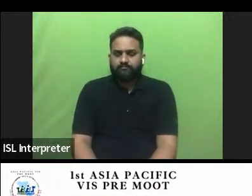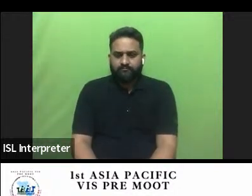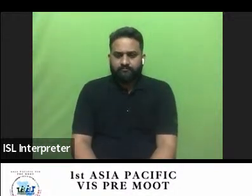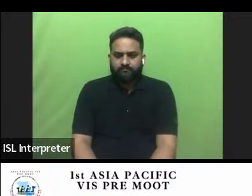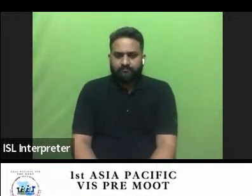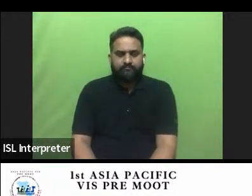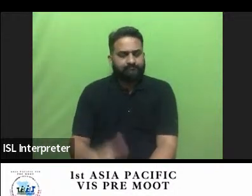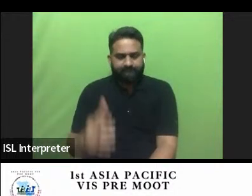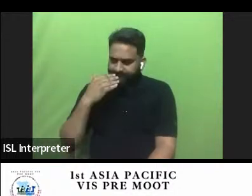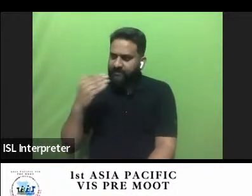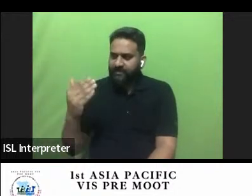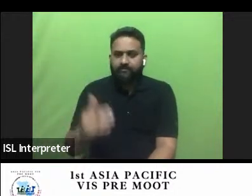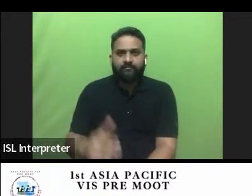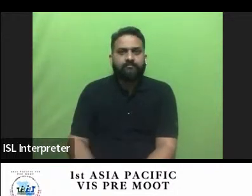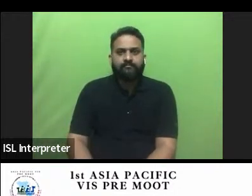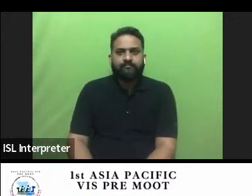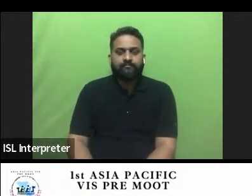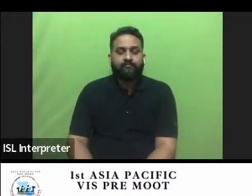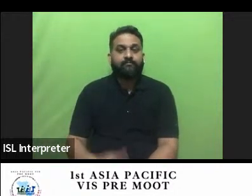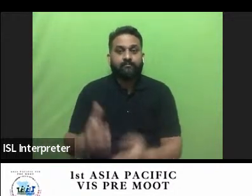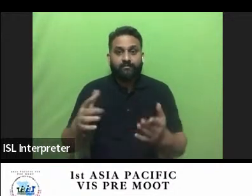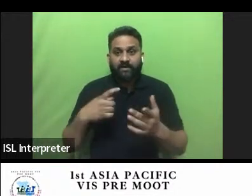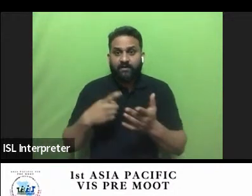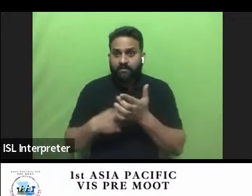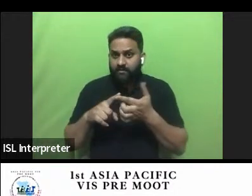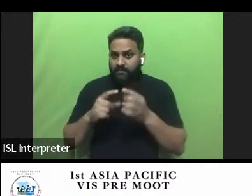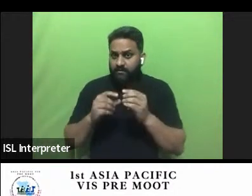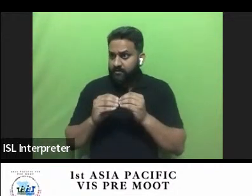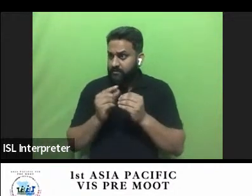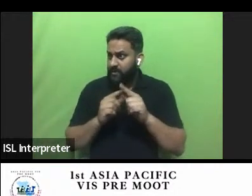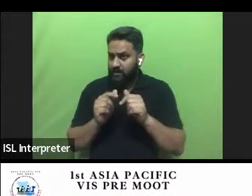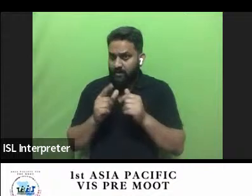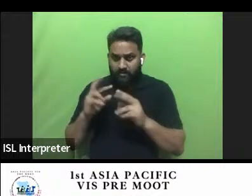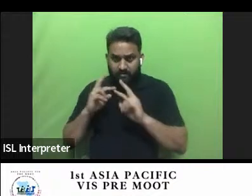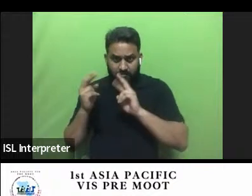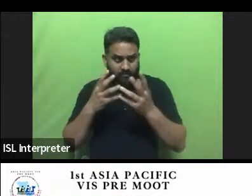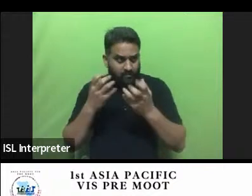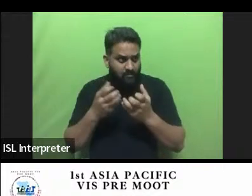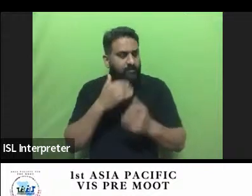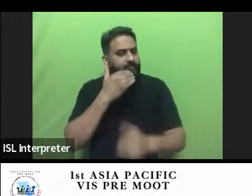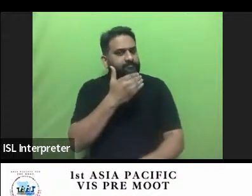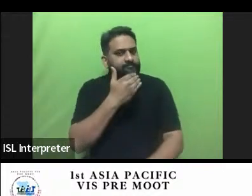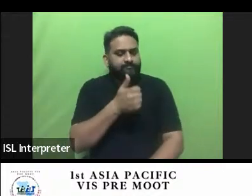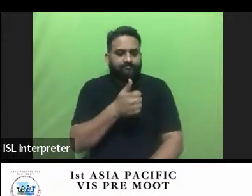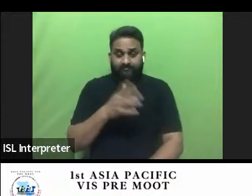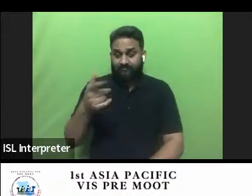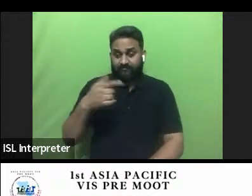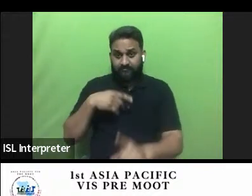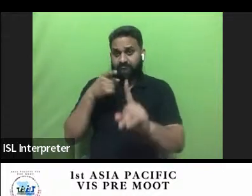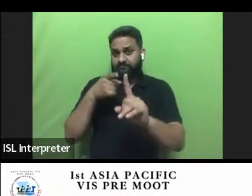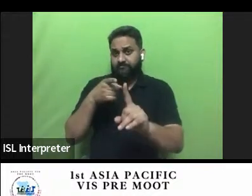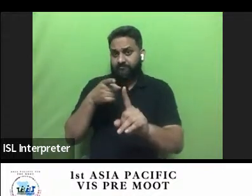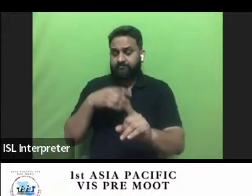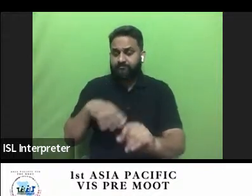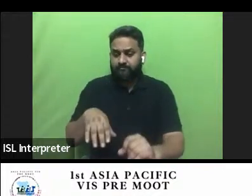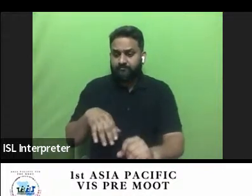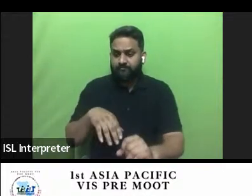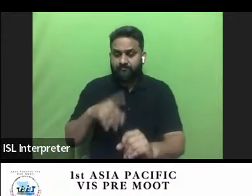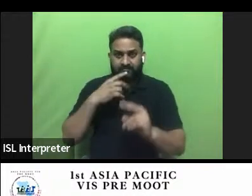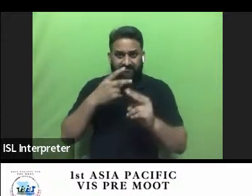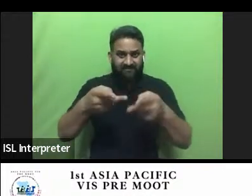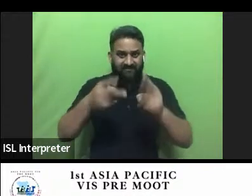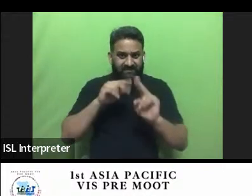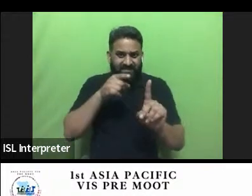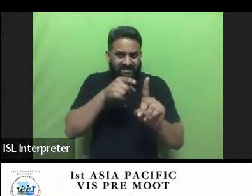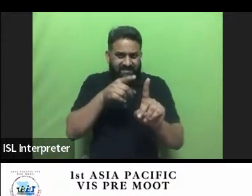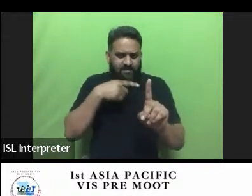Thank you. Sir Rebuttal? Thank you. Well, in reply to the respondent's first